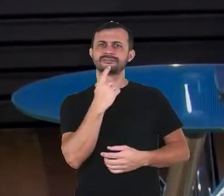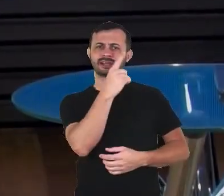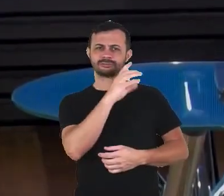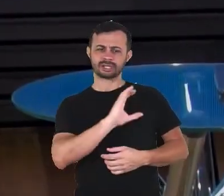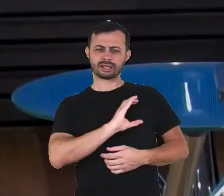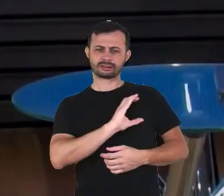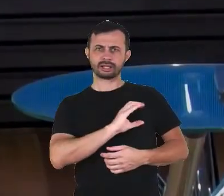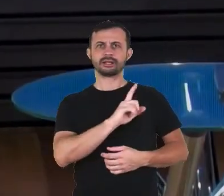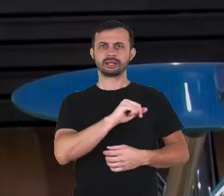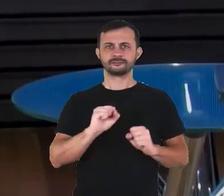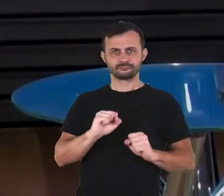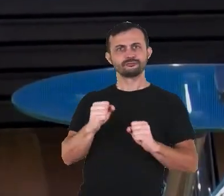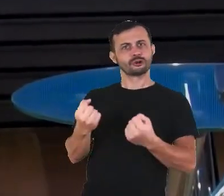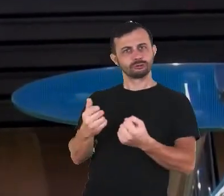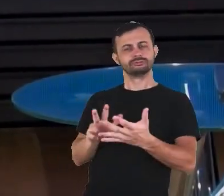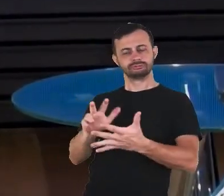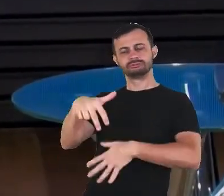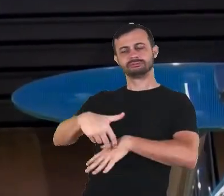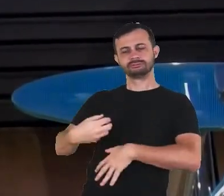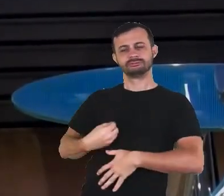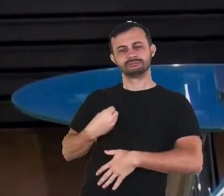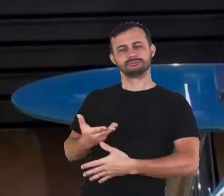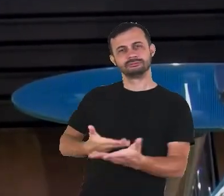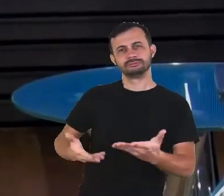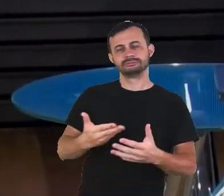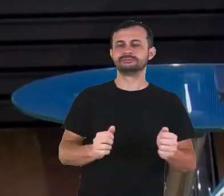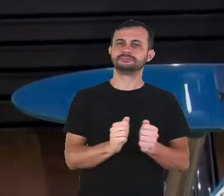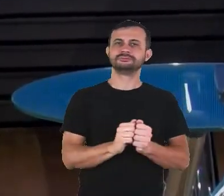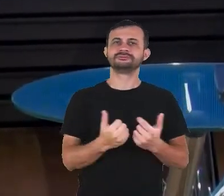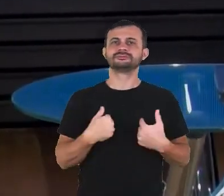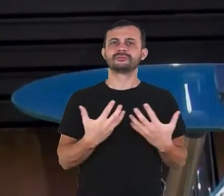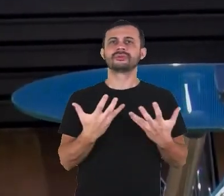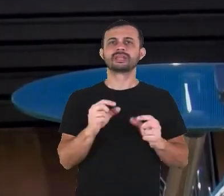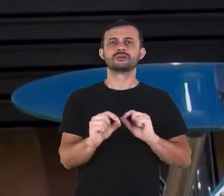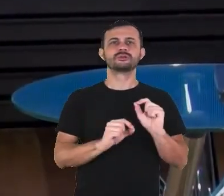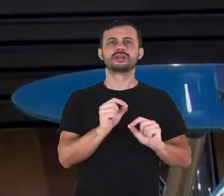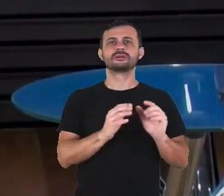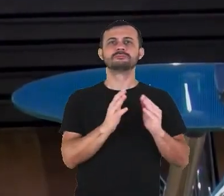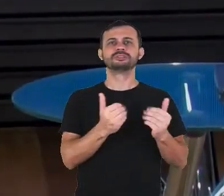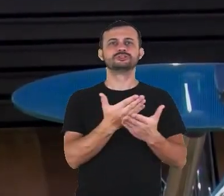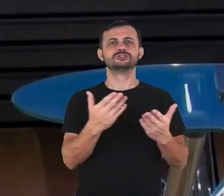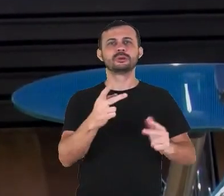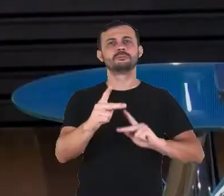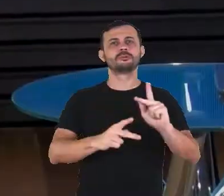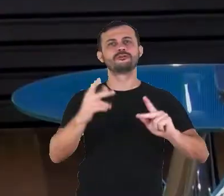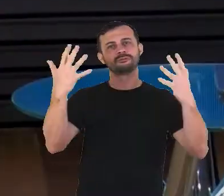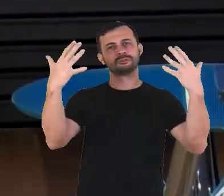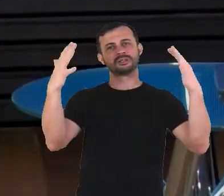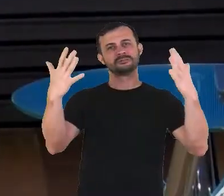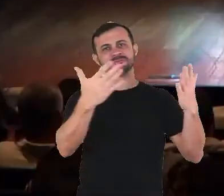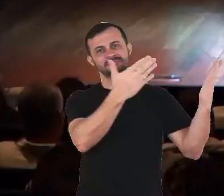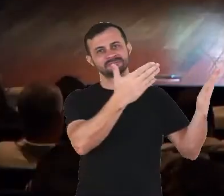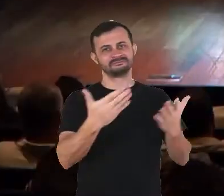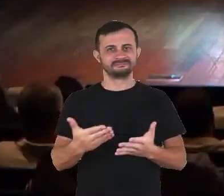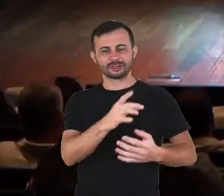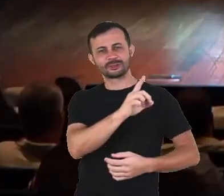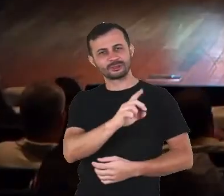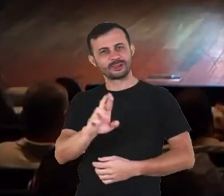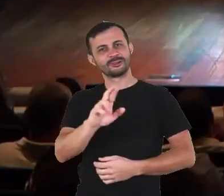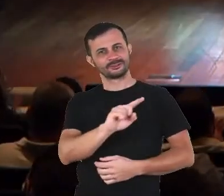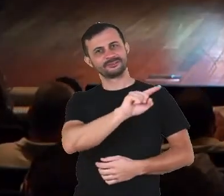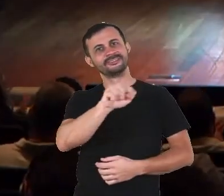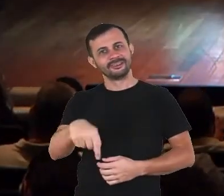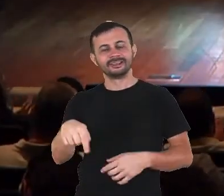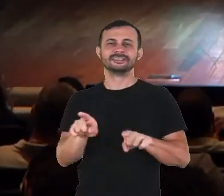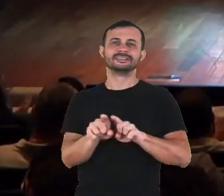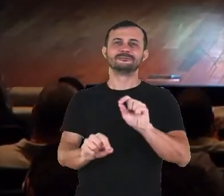today. And I would like to ask to the audience a round of applause for Dr. Prisco. And please, Doctor, feel free to start your